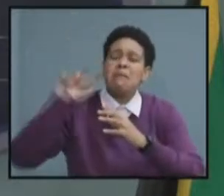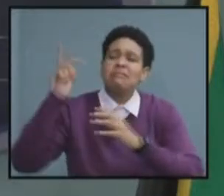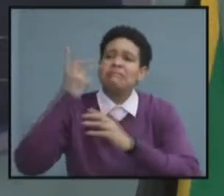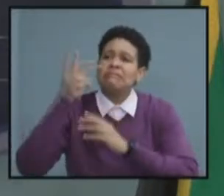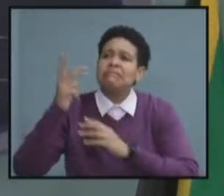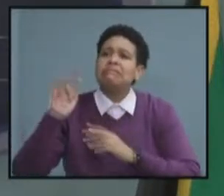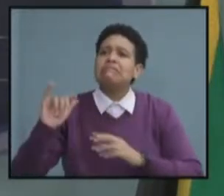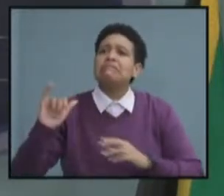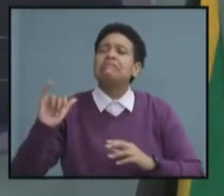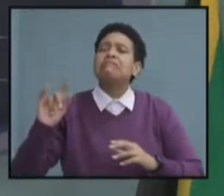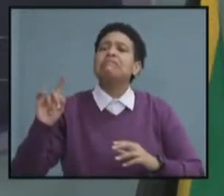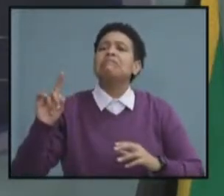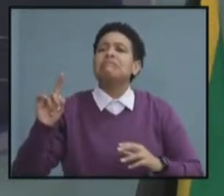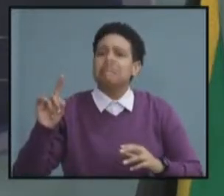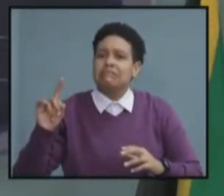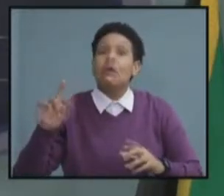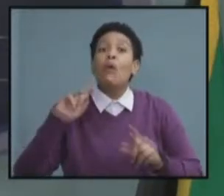when